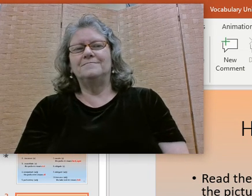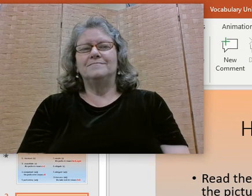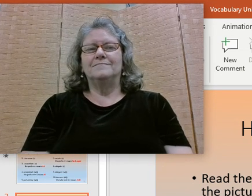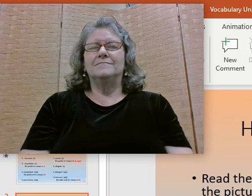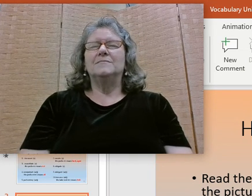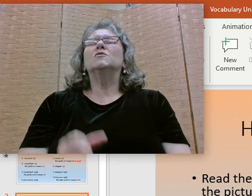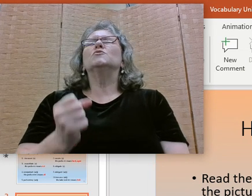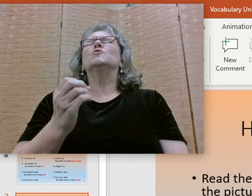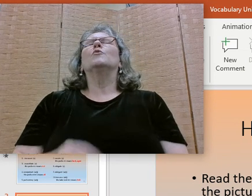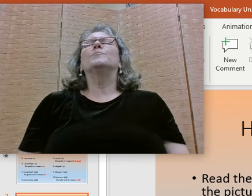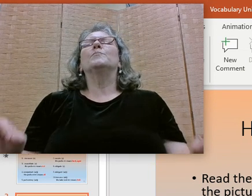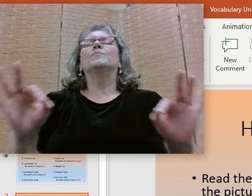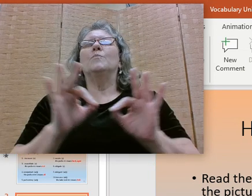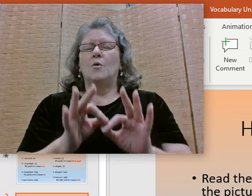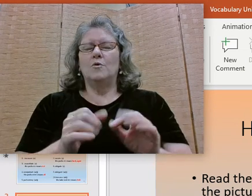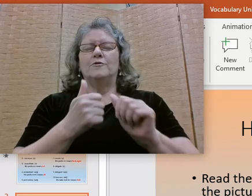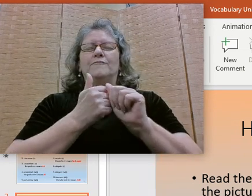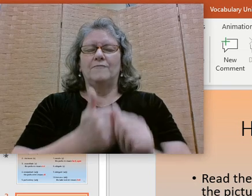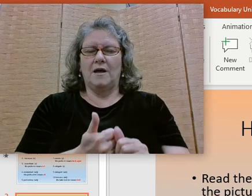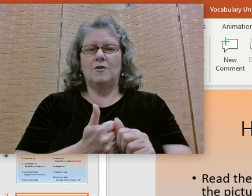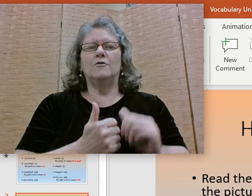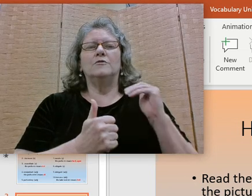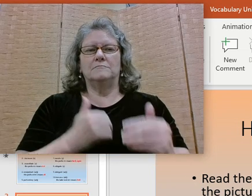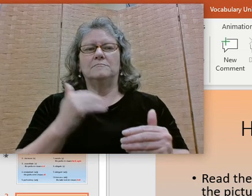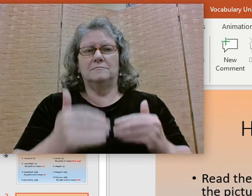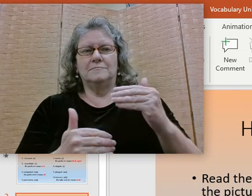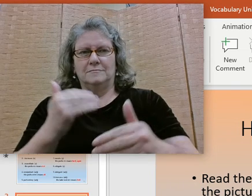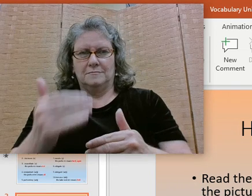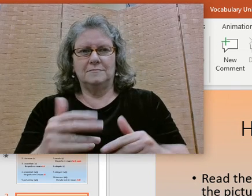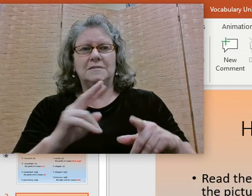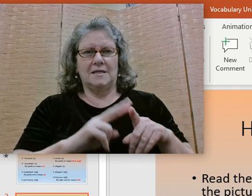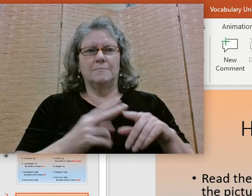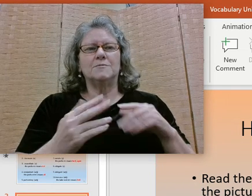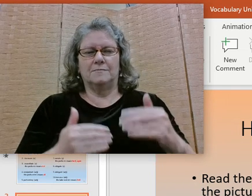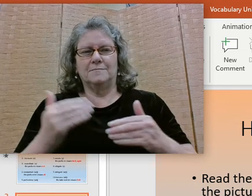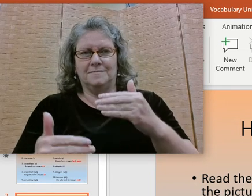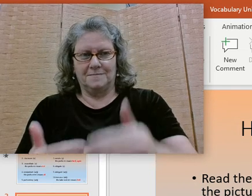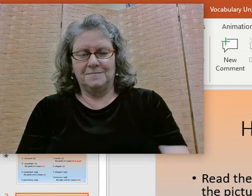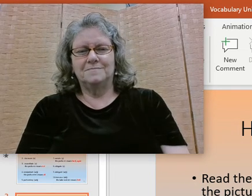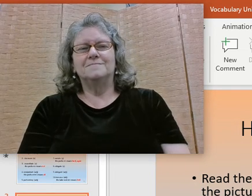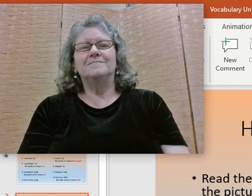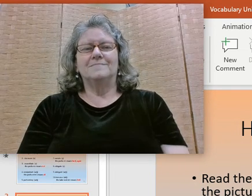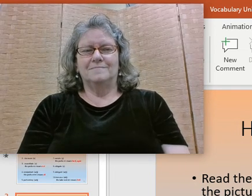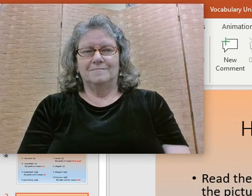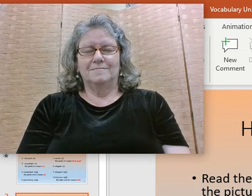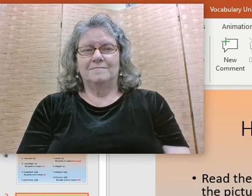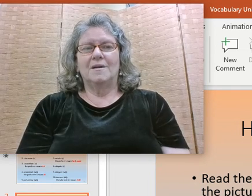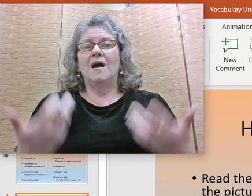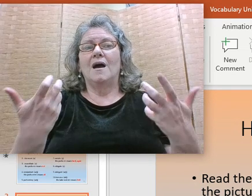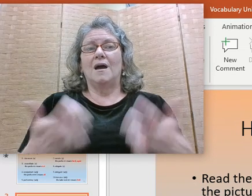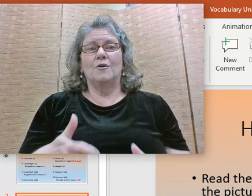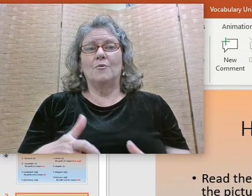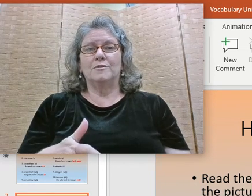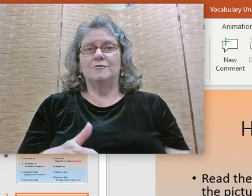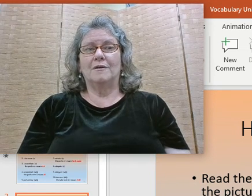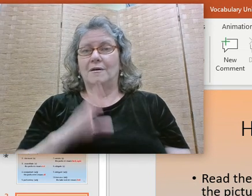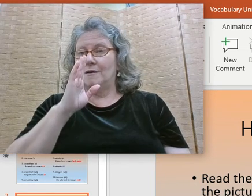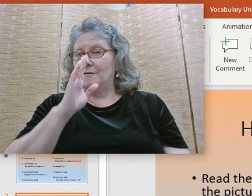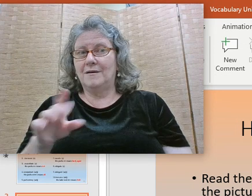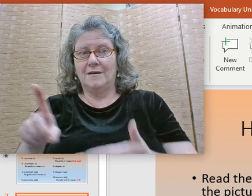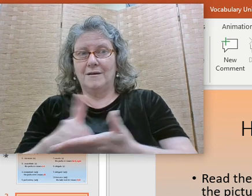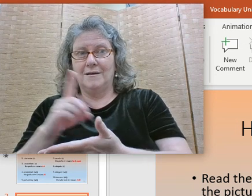so important that you're following the vocab steps in order. Okay, I don't want you to go straight to the dictionary. I